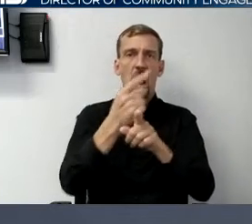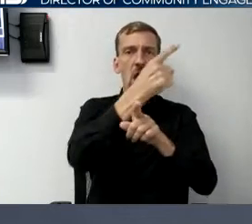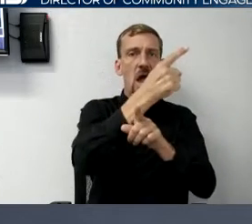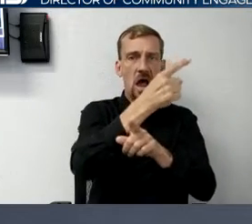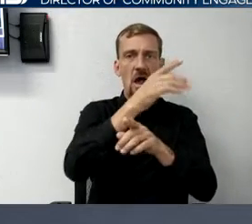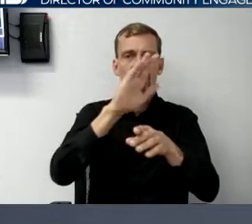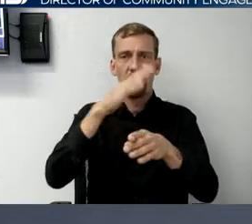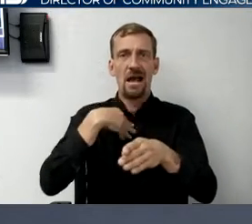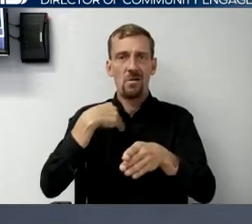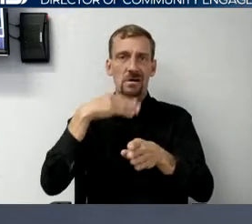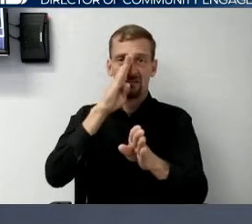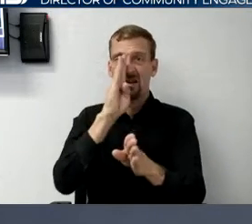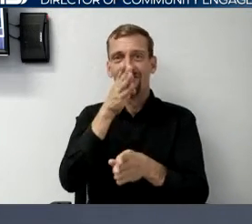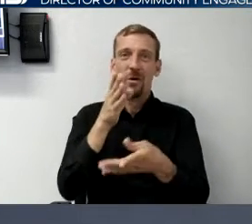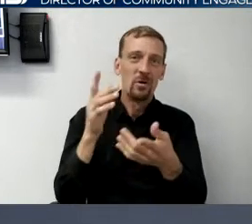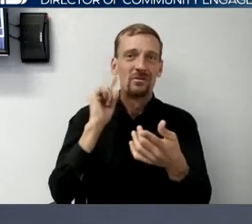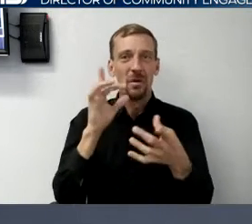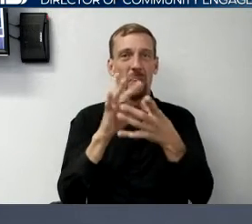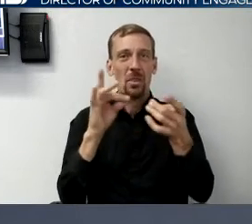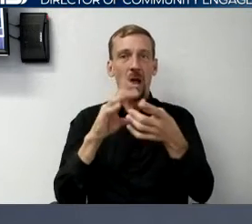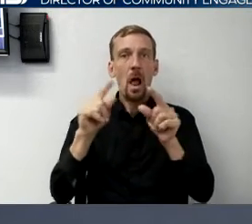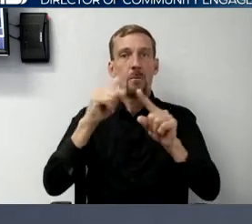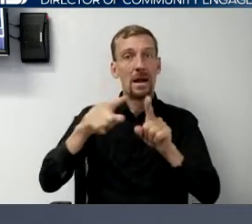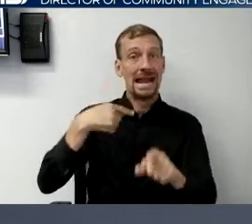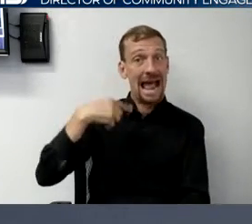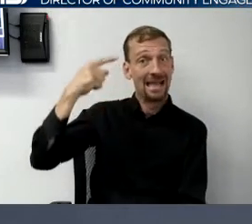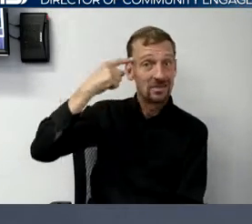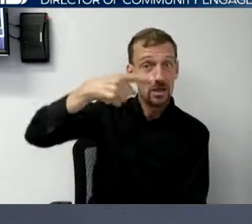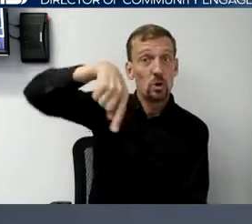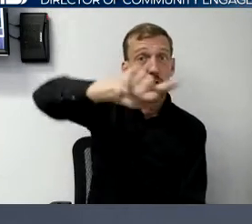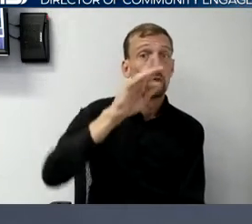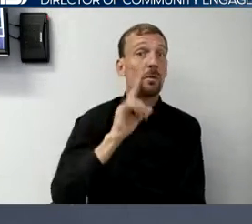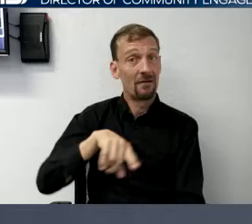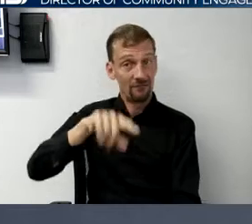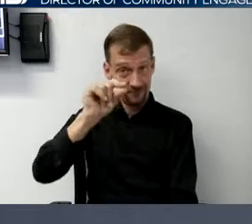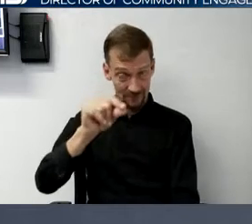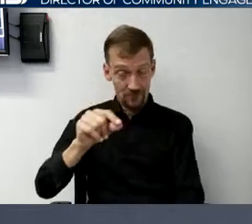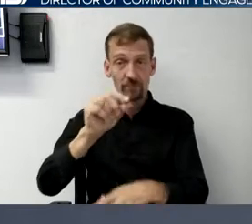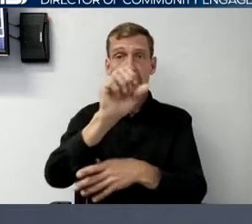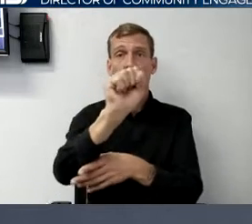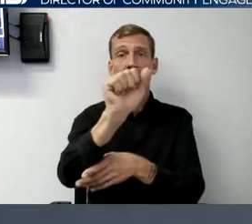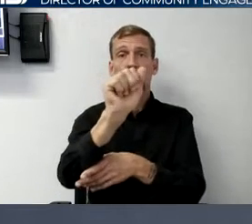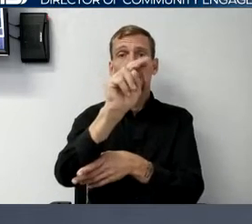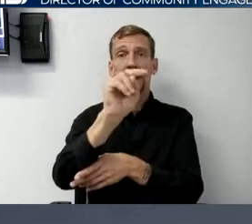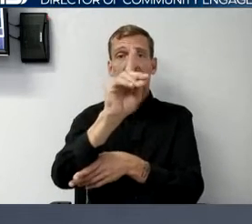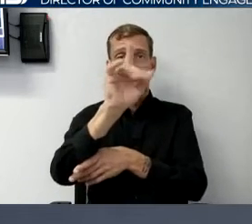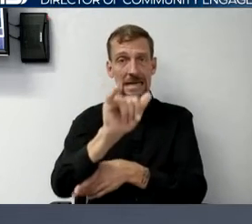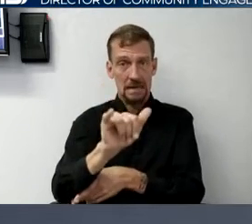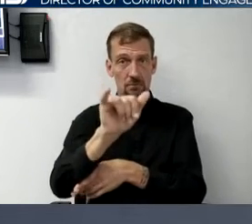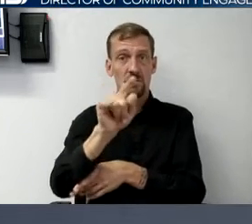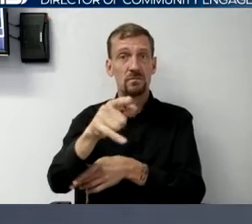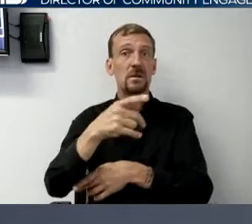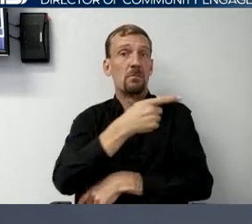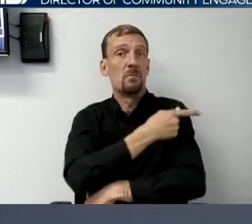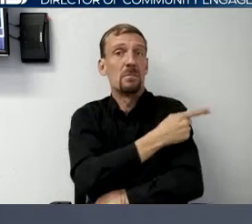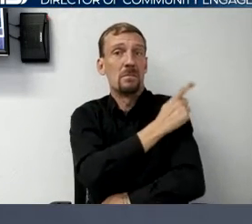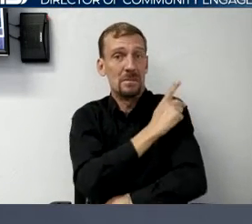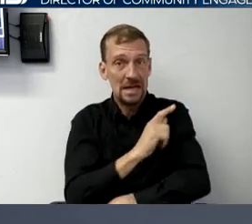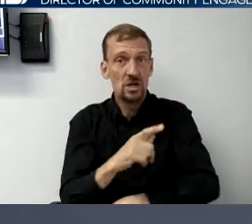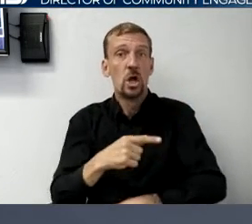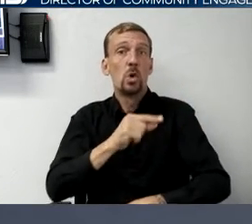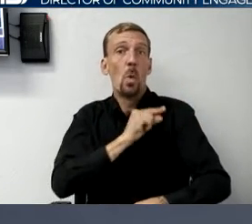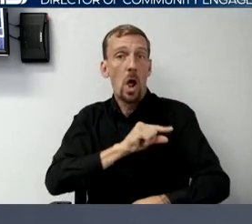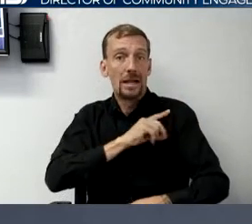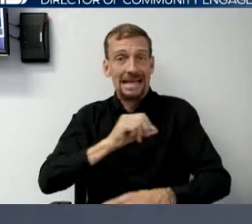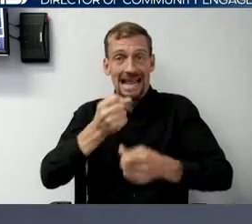with this, but I think this is something you'll find interesting. Sandy Volchko, who's our director of patient quality and safety,